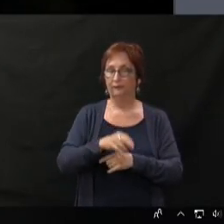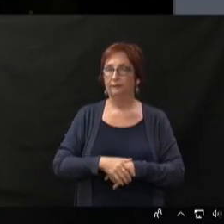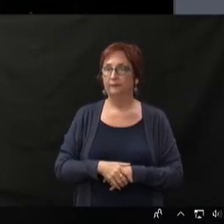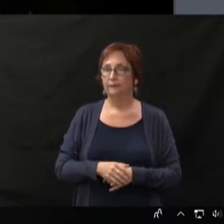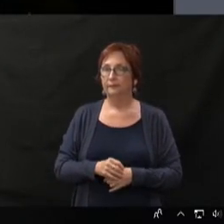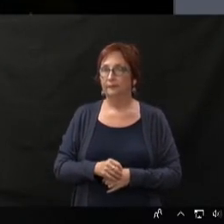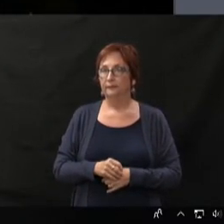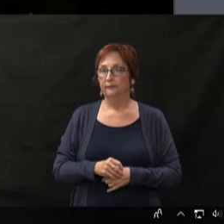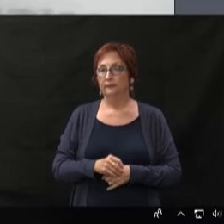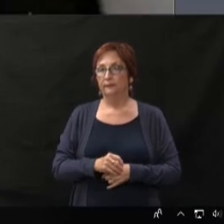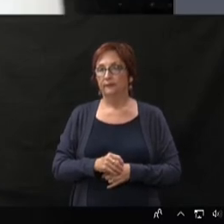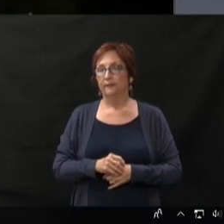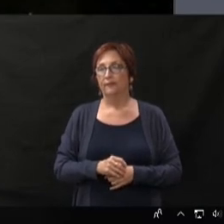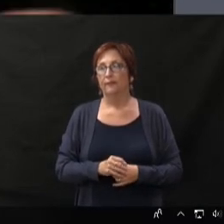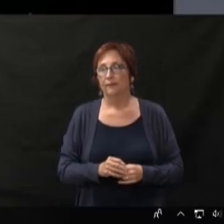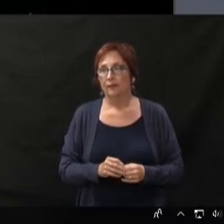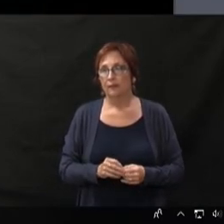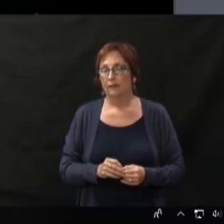And